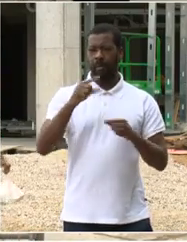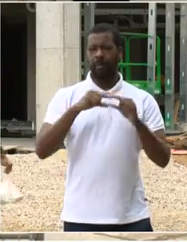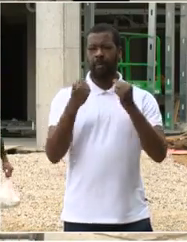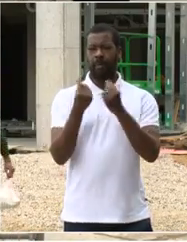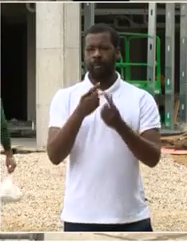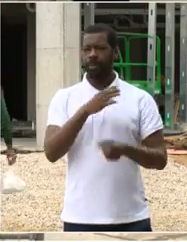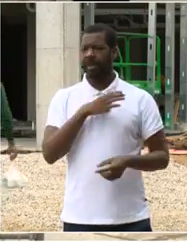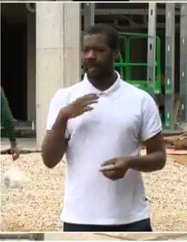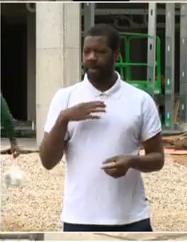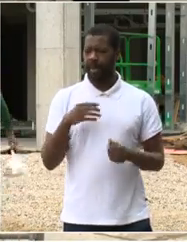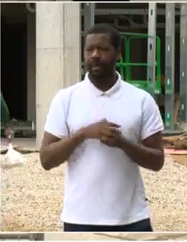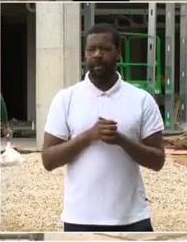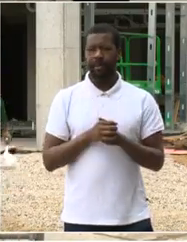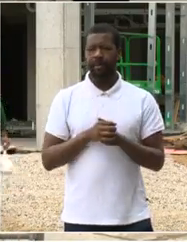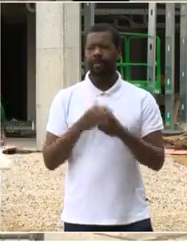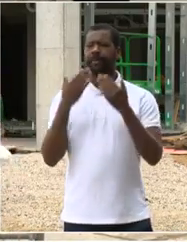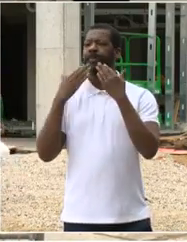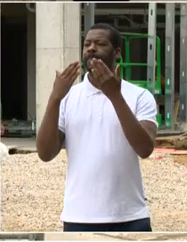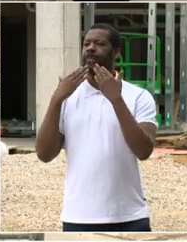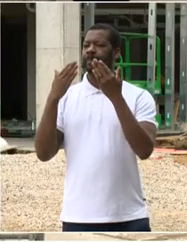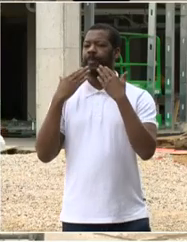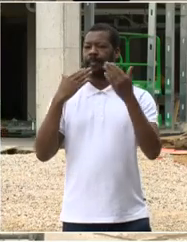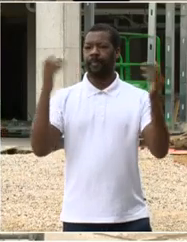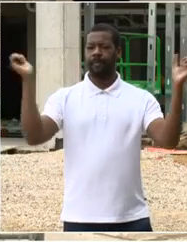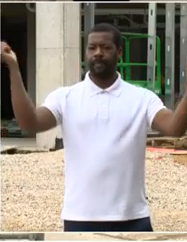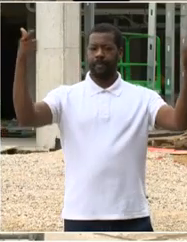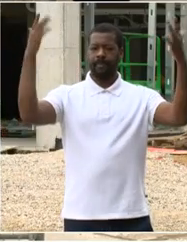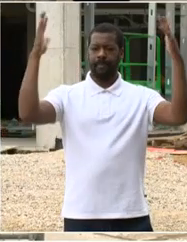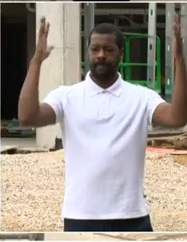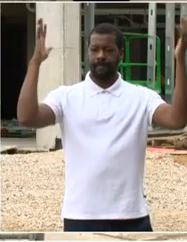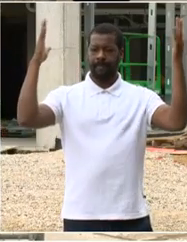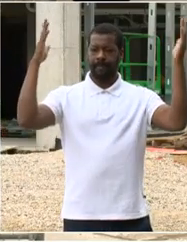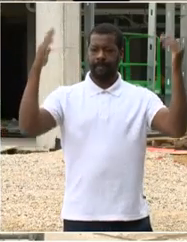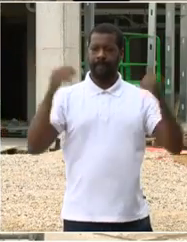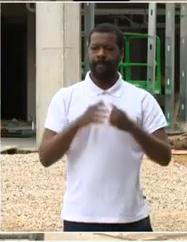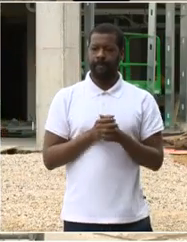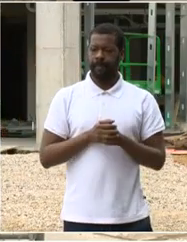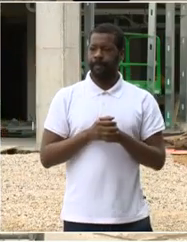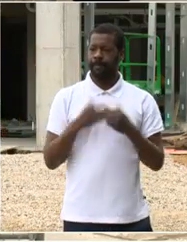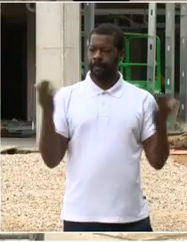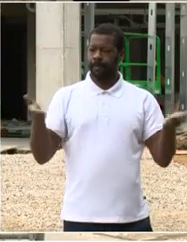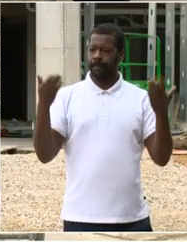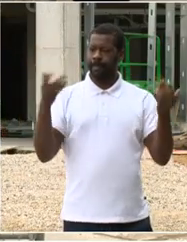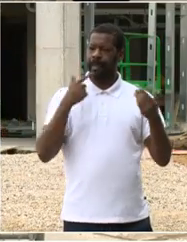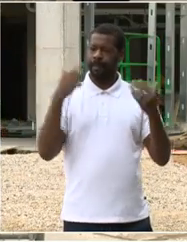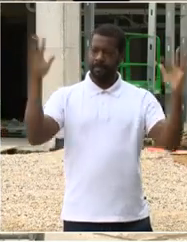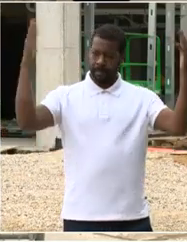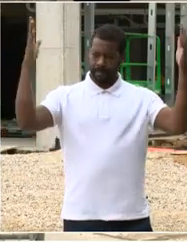raise your hand so we can give them a big round of applause. Let's give them a big round of applause.